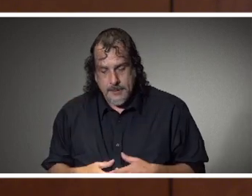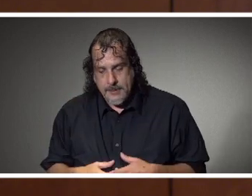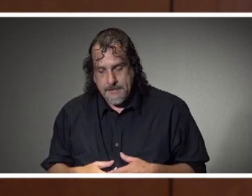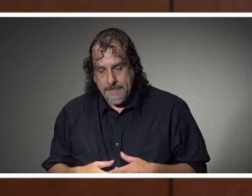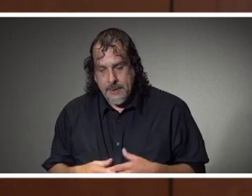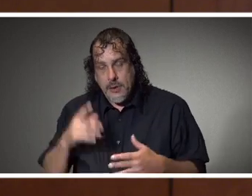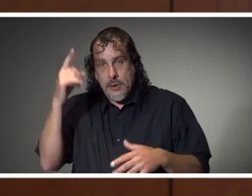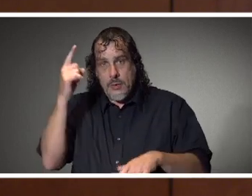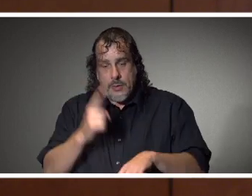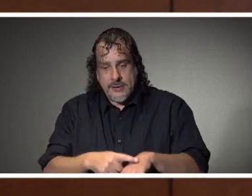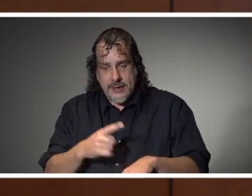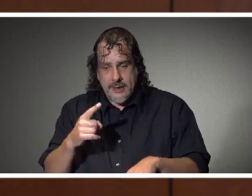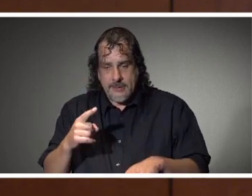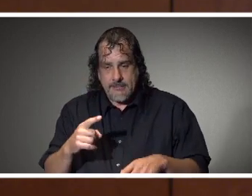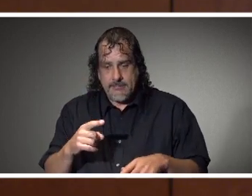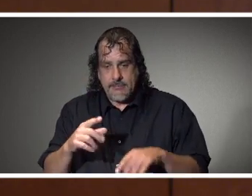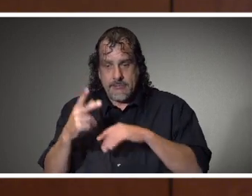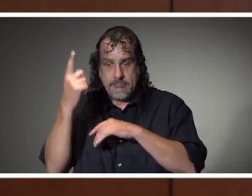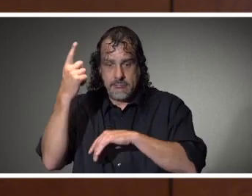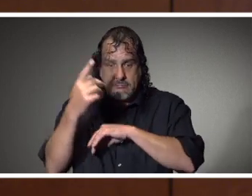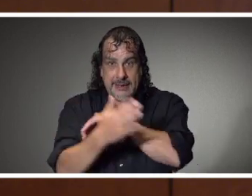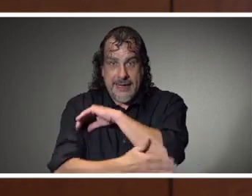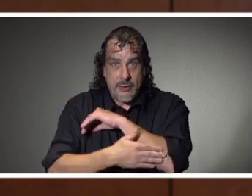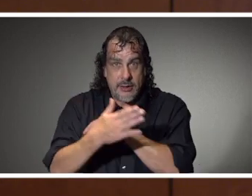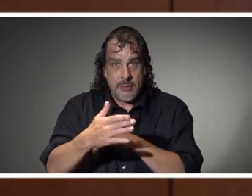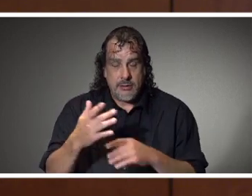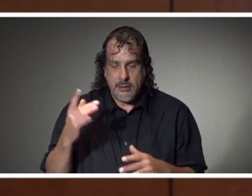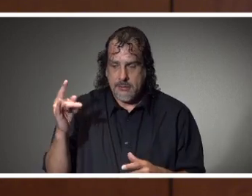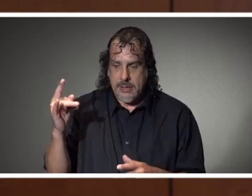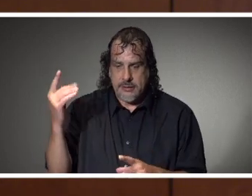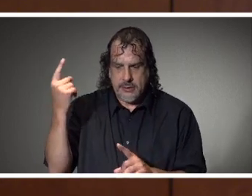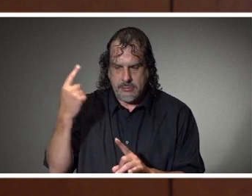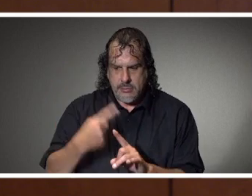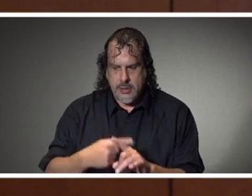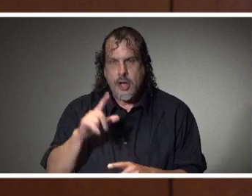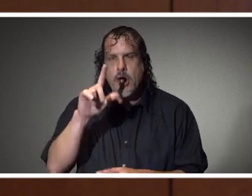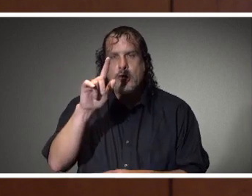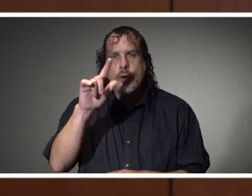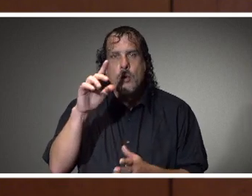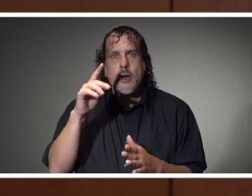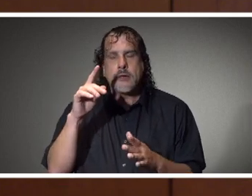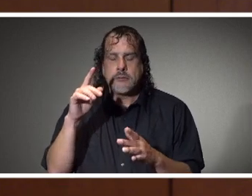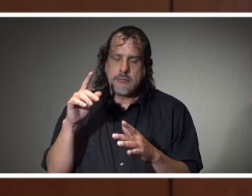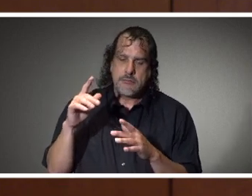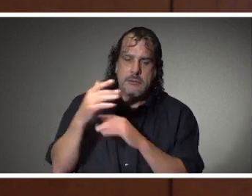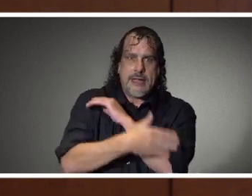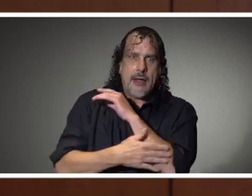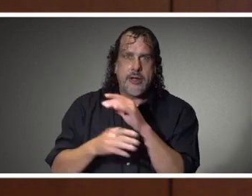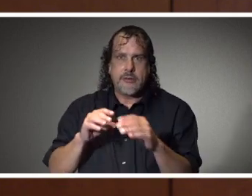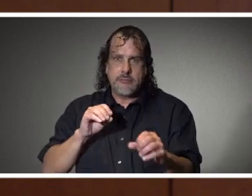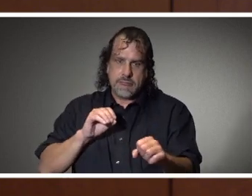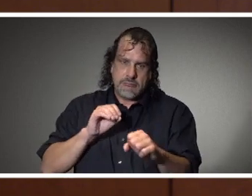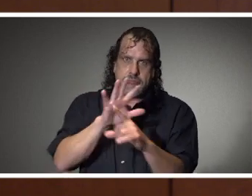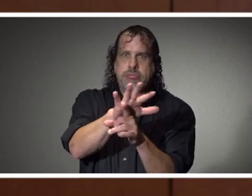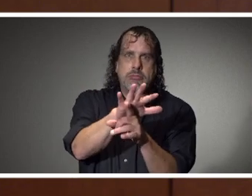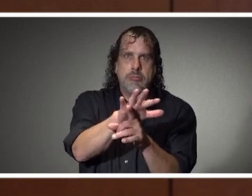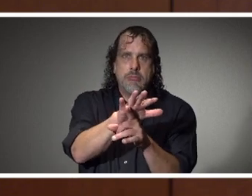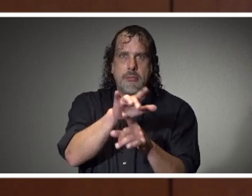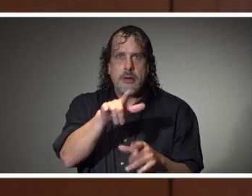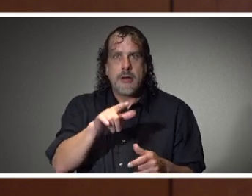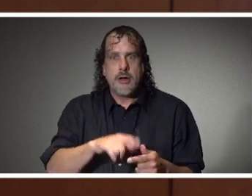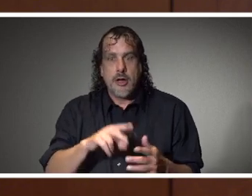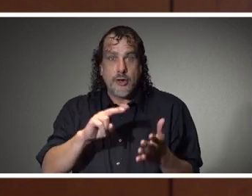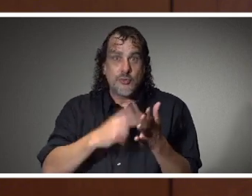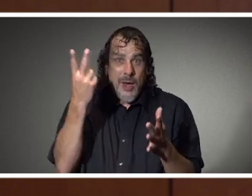One-time declared counties during that time frame, about 18 months, 21 counties were affected. Counties that got affected twice